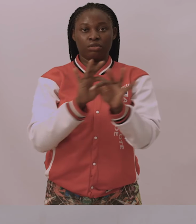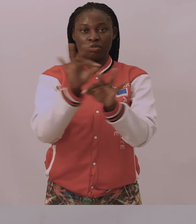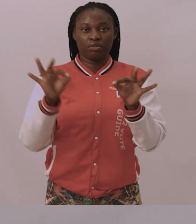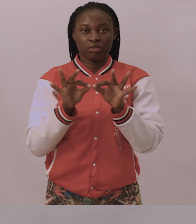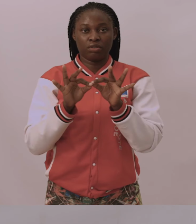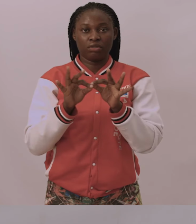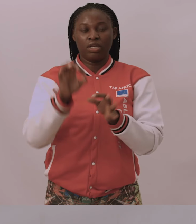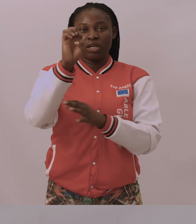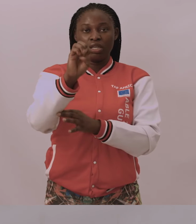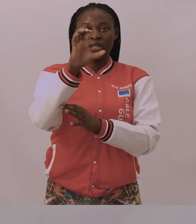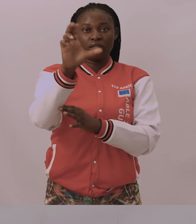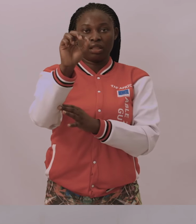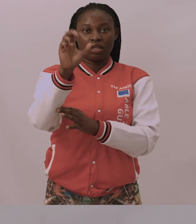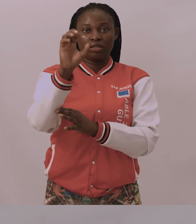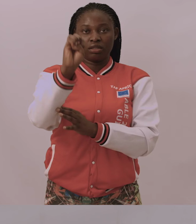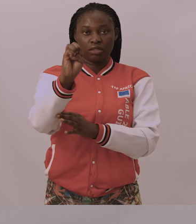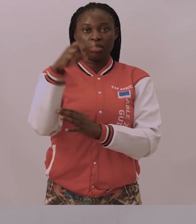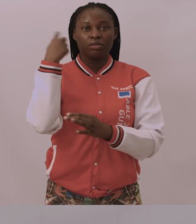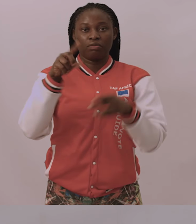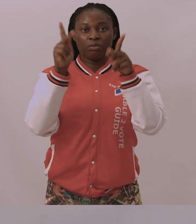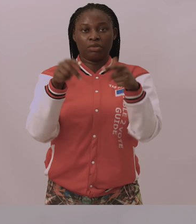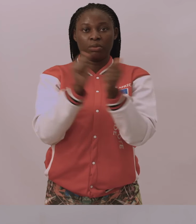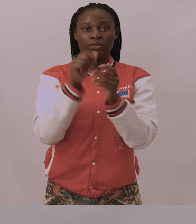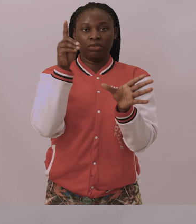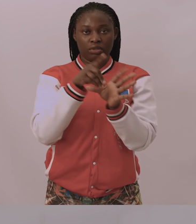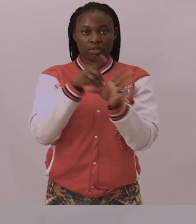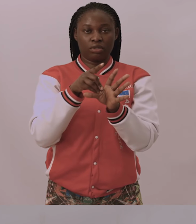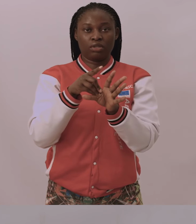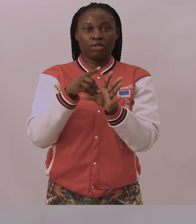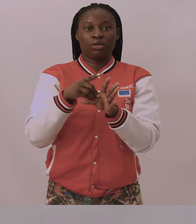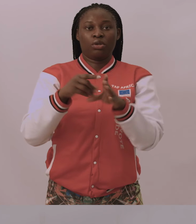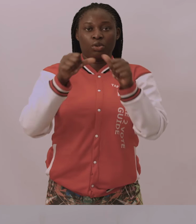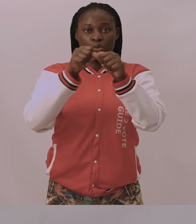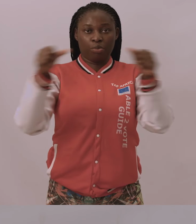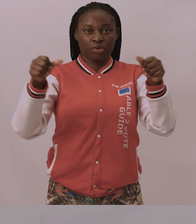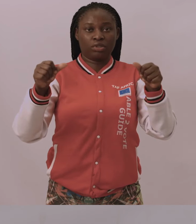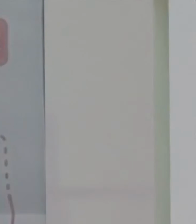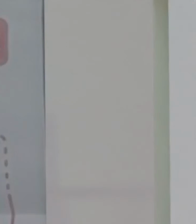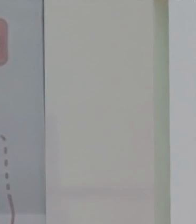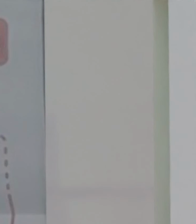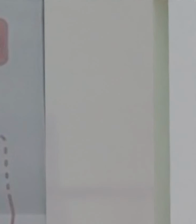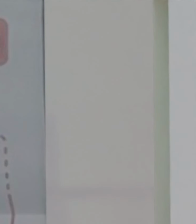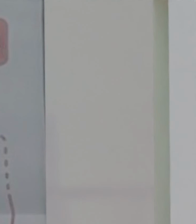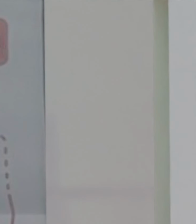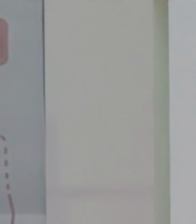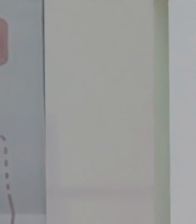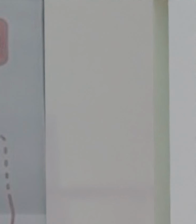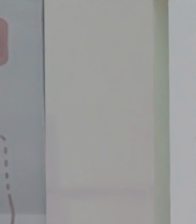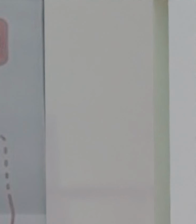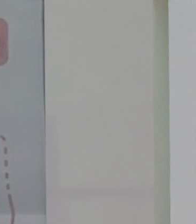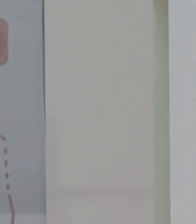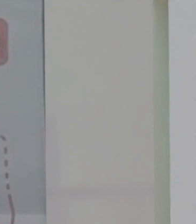EC30E for persons with disability posters will be available at the polling unit to guide